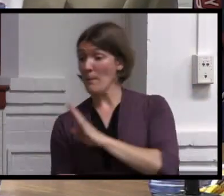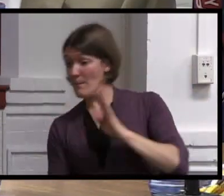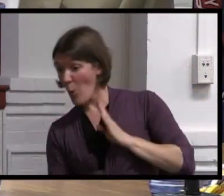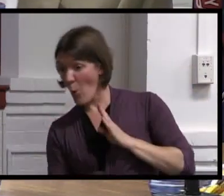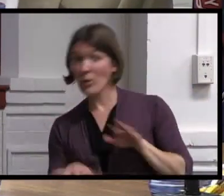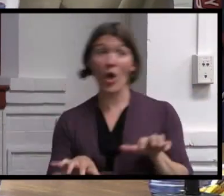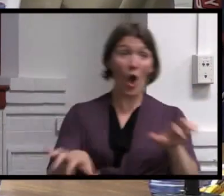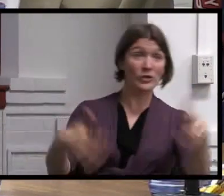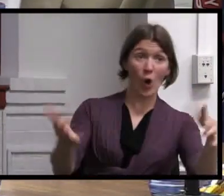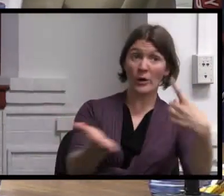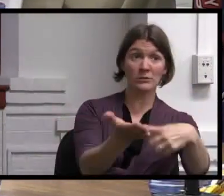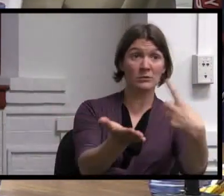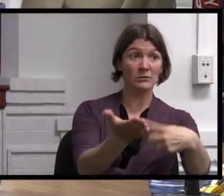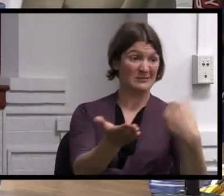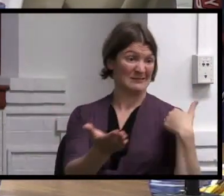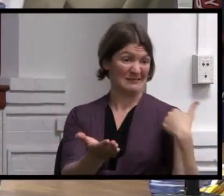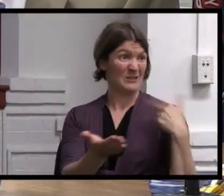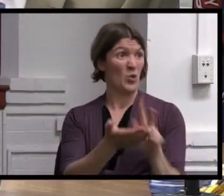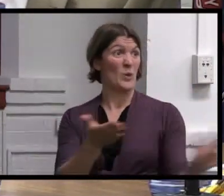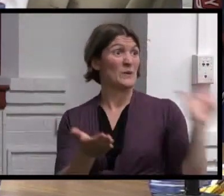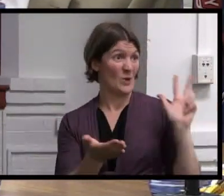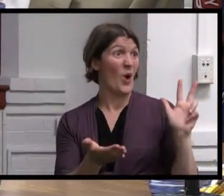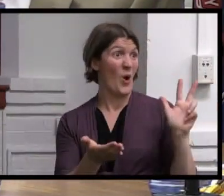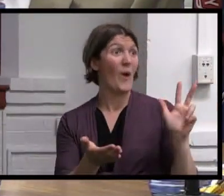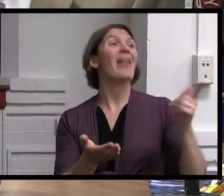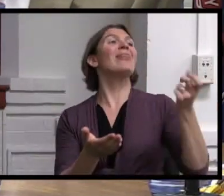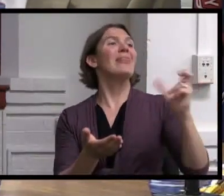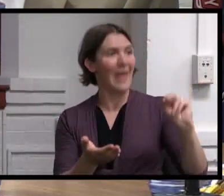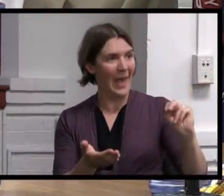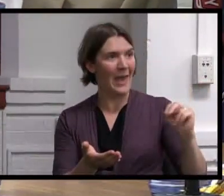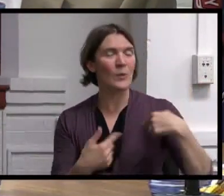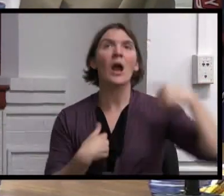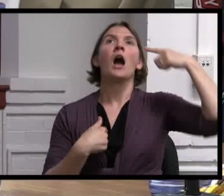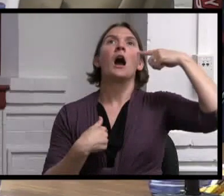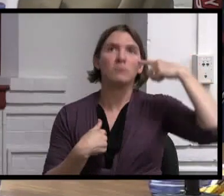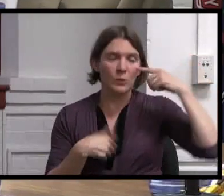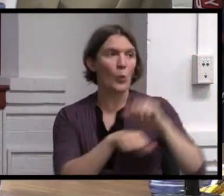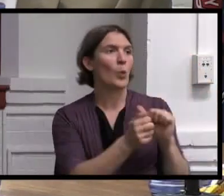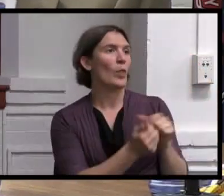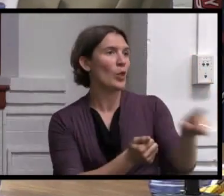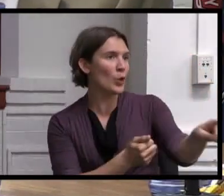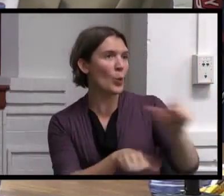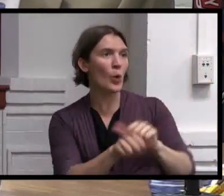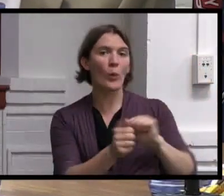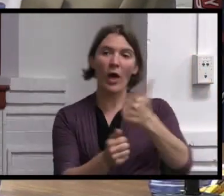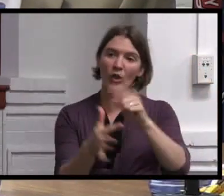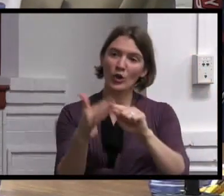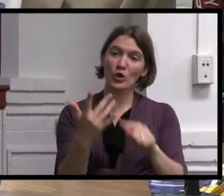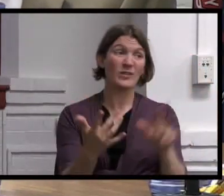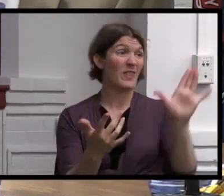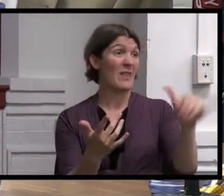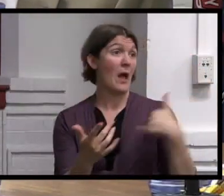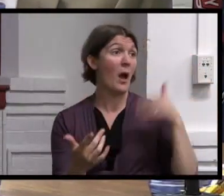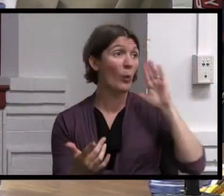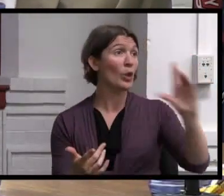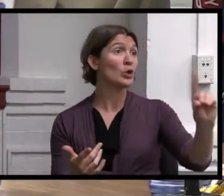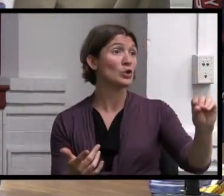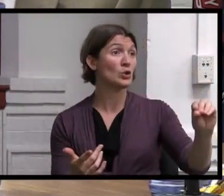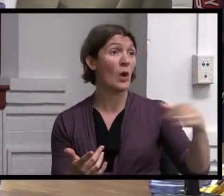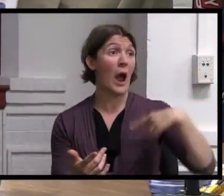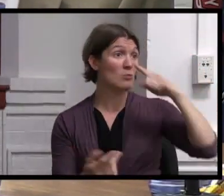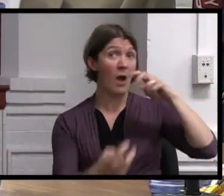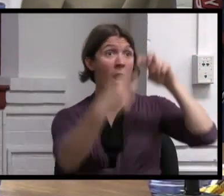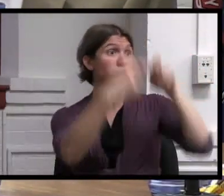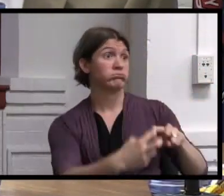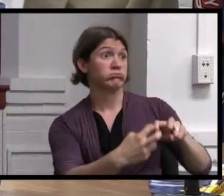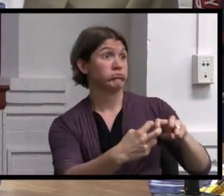and with the public at that meeting on the 20th. And from that flowed the follow-up actions that I just described. Be happy to get with